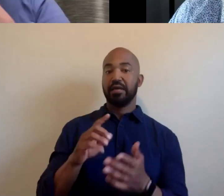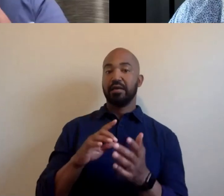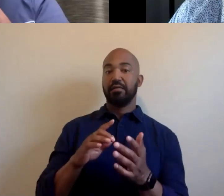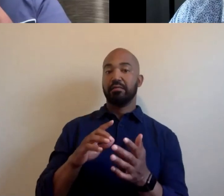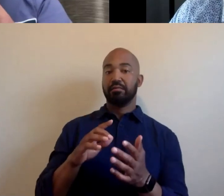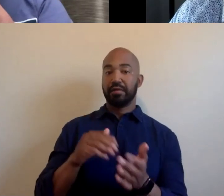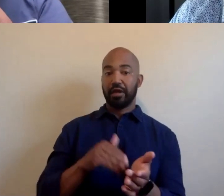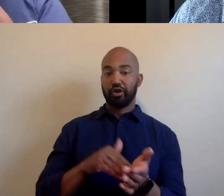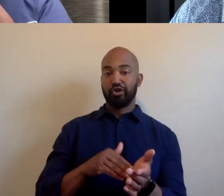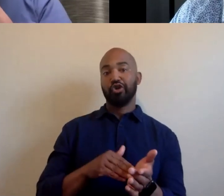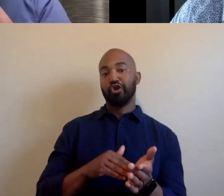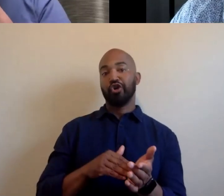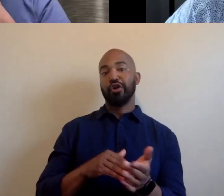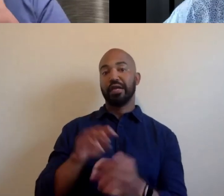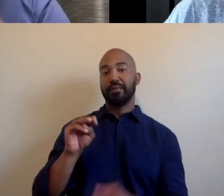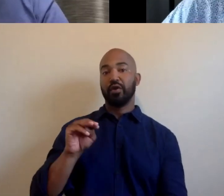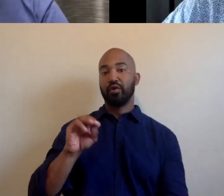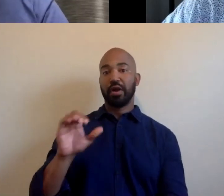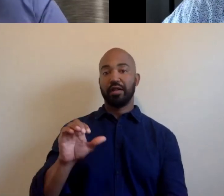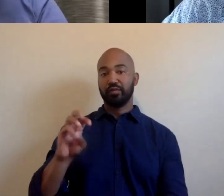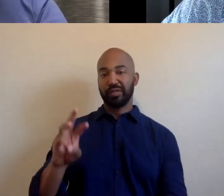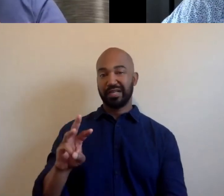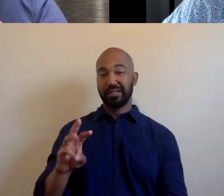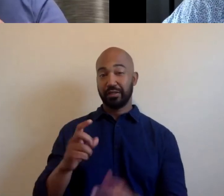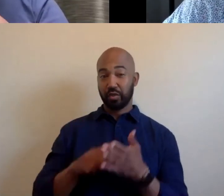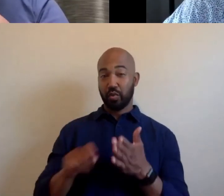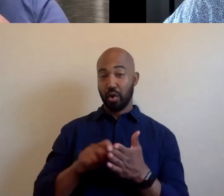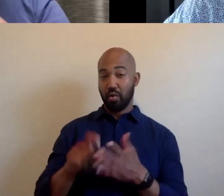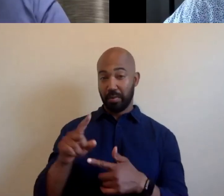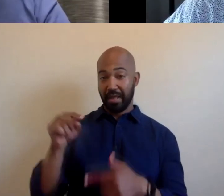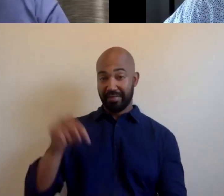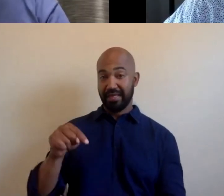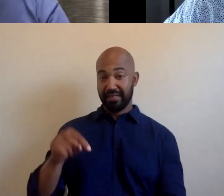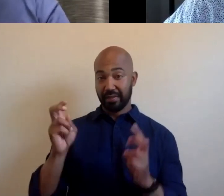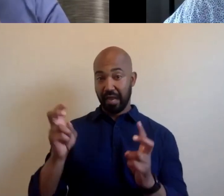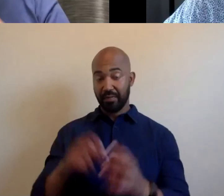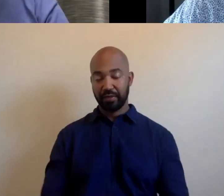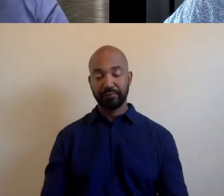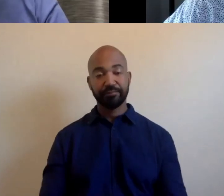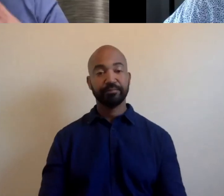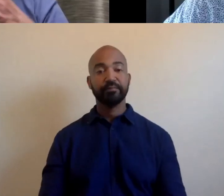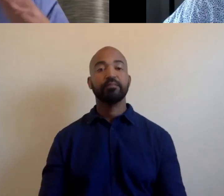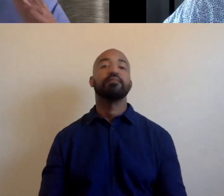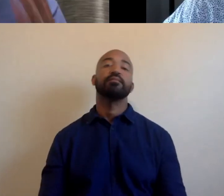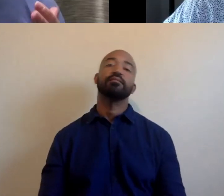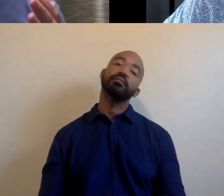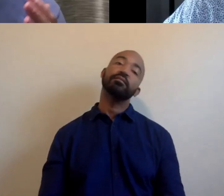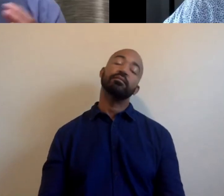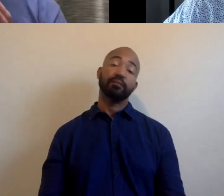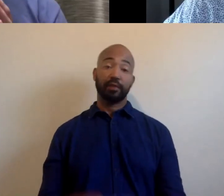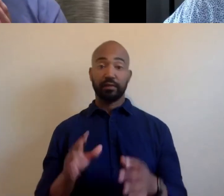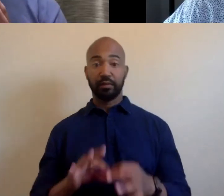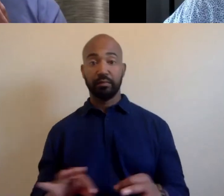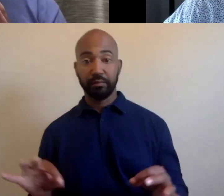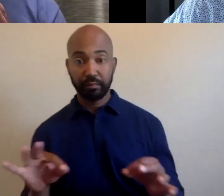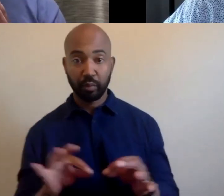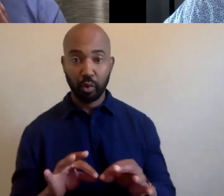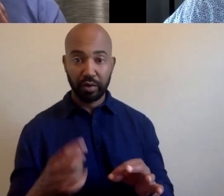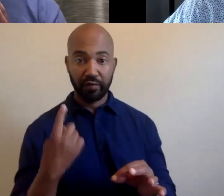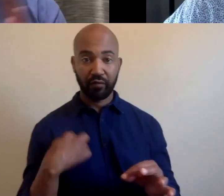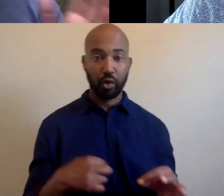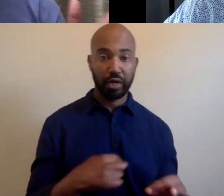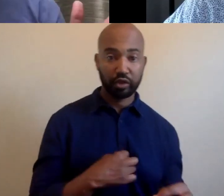this. You want to, so I think it's important really to balance